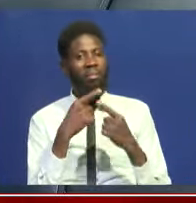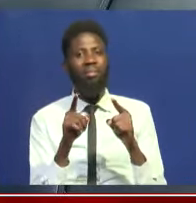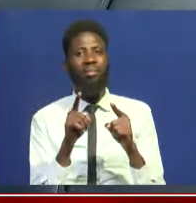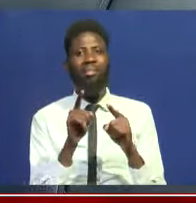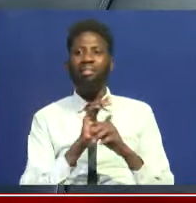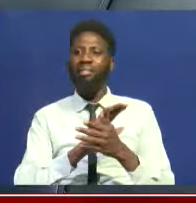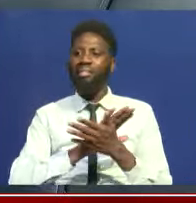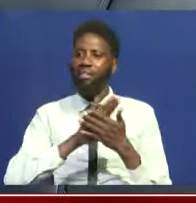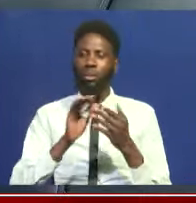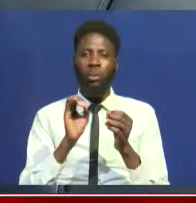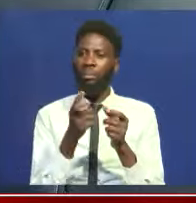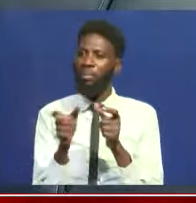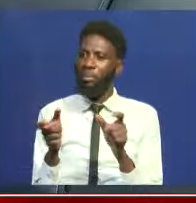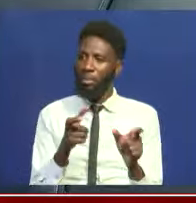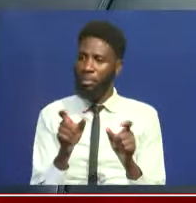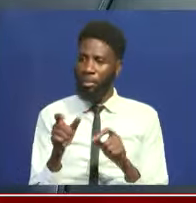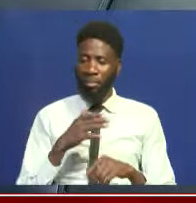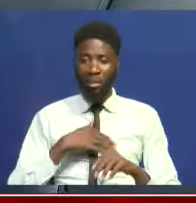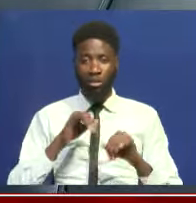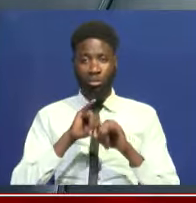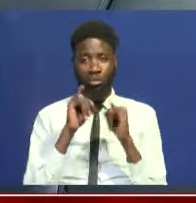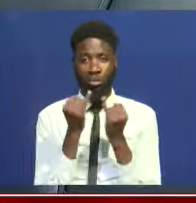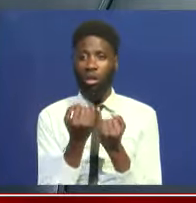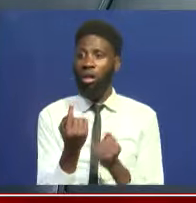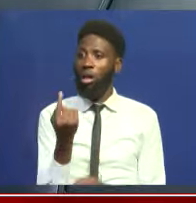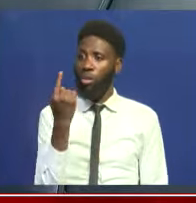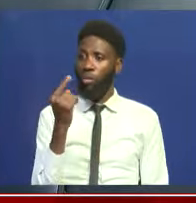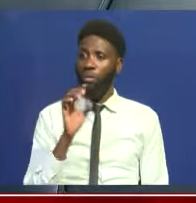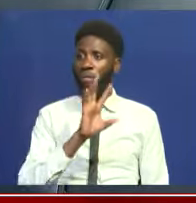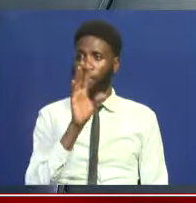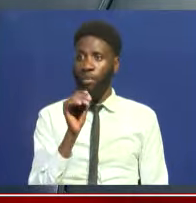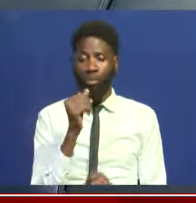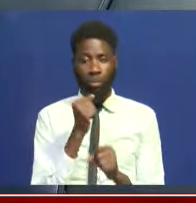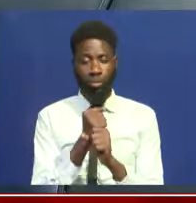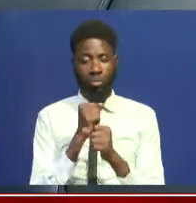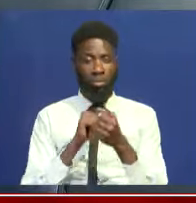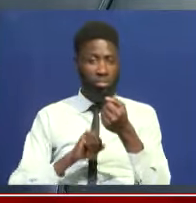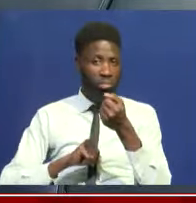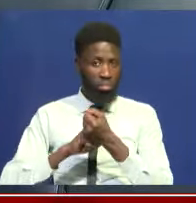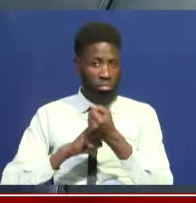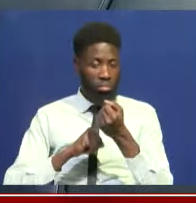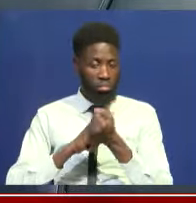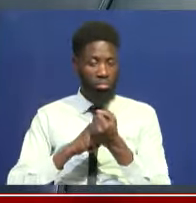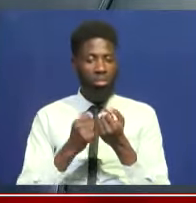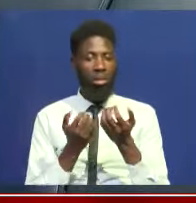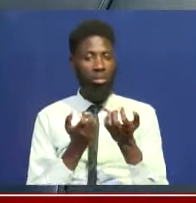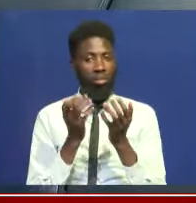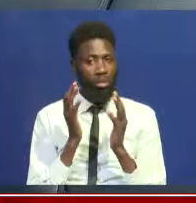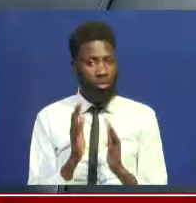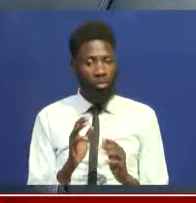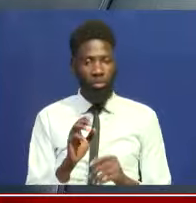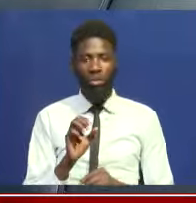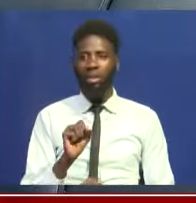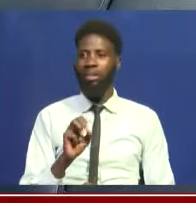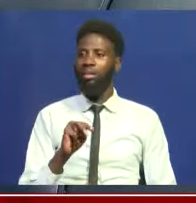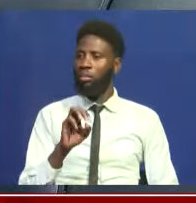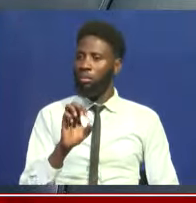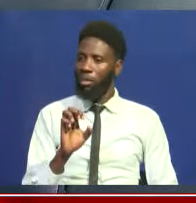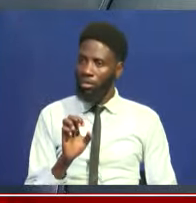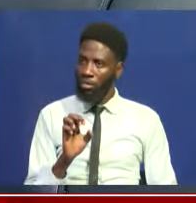think my institution is not the only institution in Africa that's working to support entrepreneurs and SMEs.